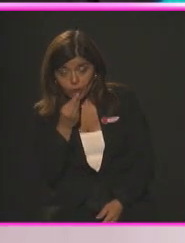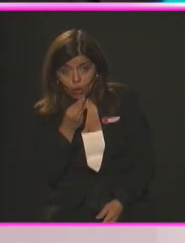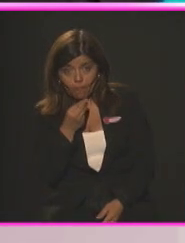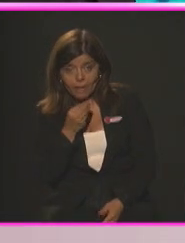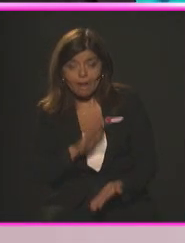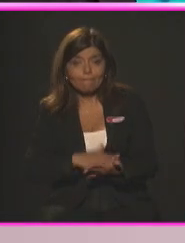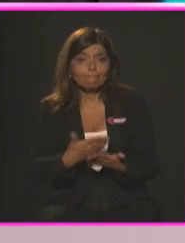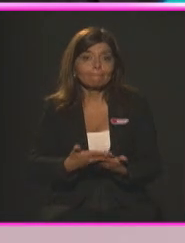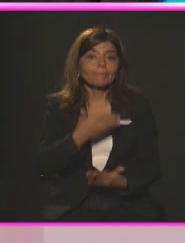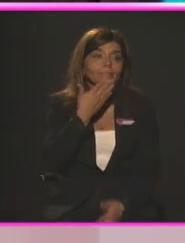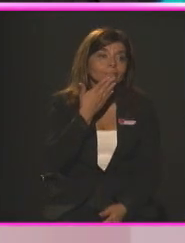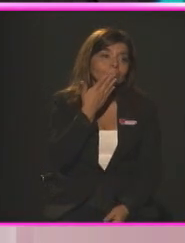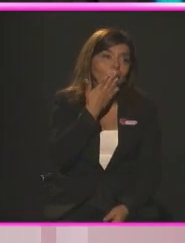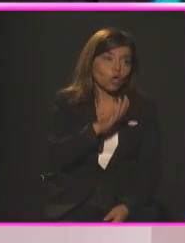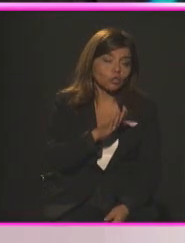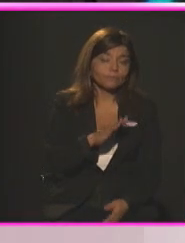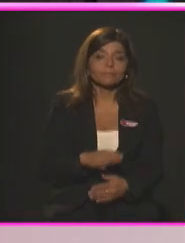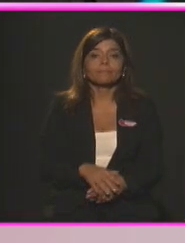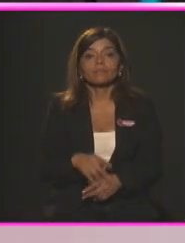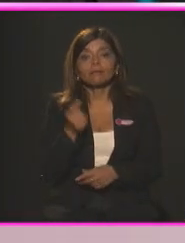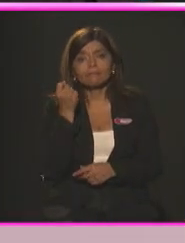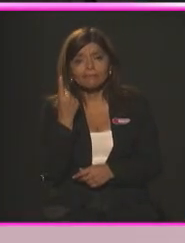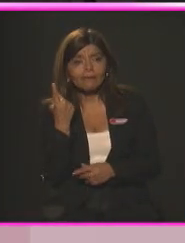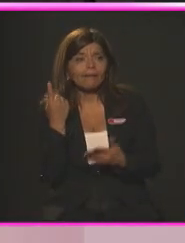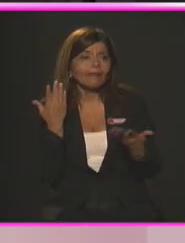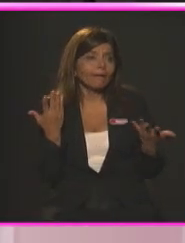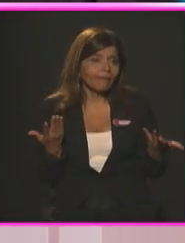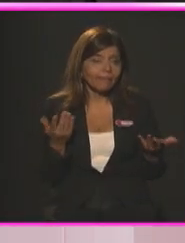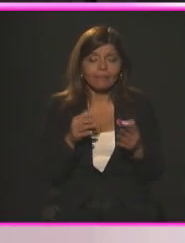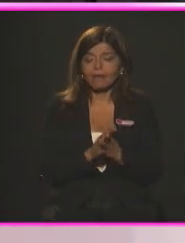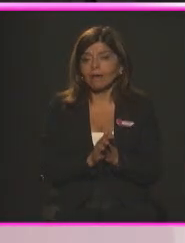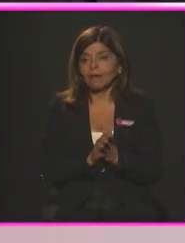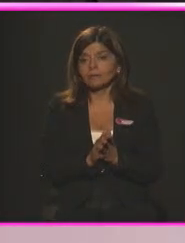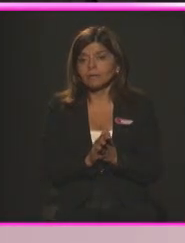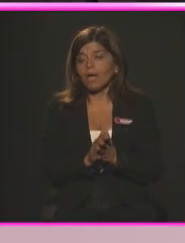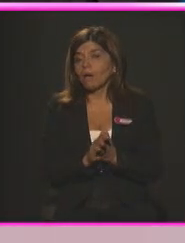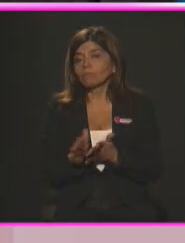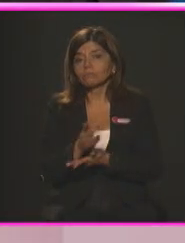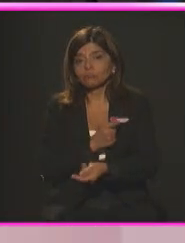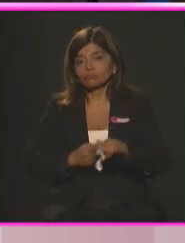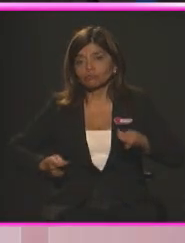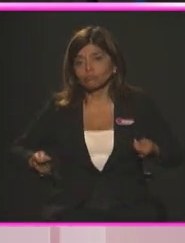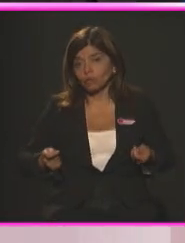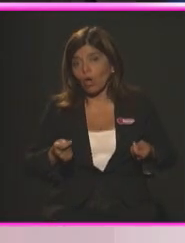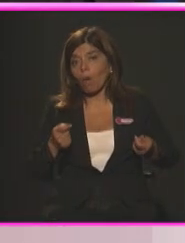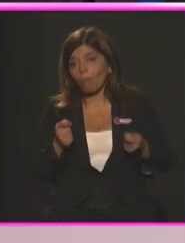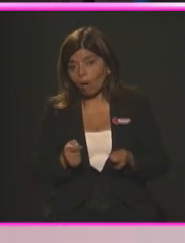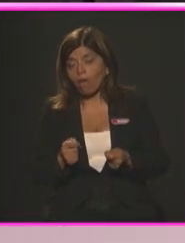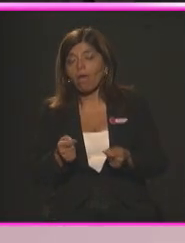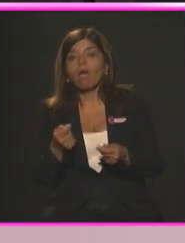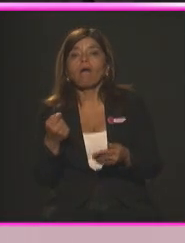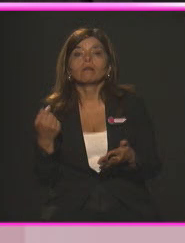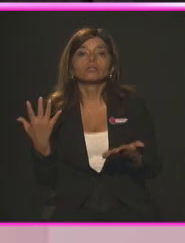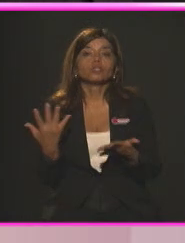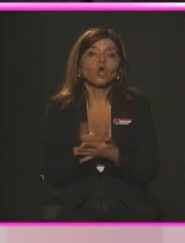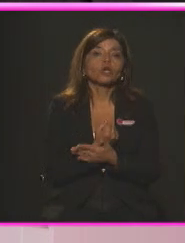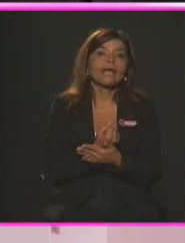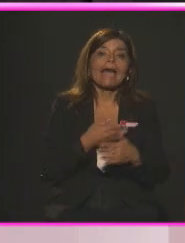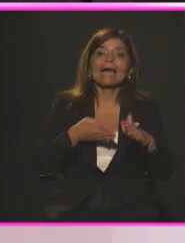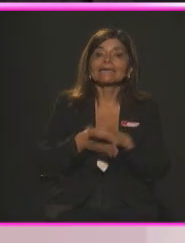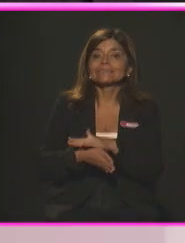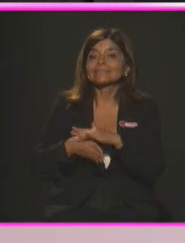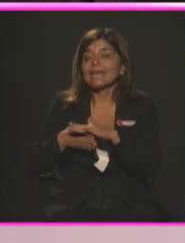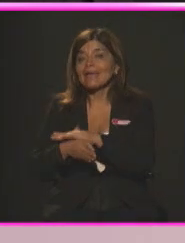the idea is that even at a market anywhere in the global south, it should be possible to do this. For example, to